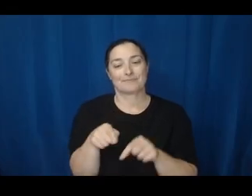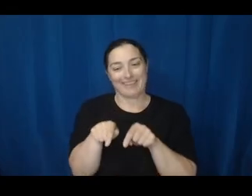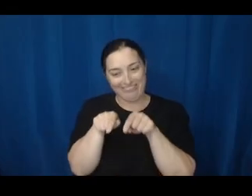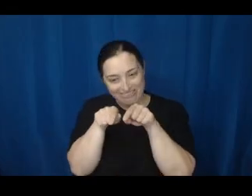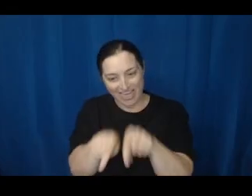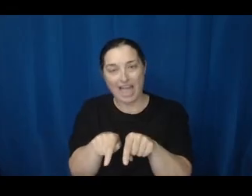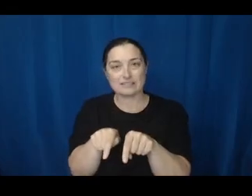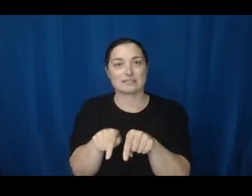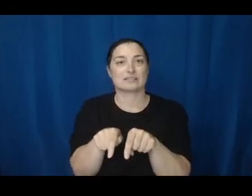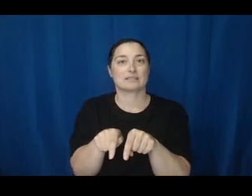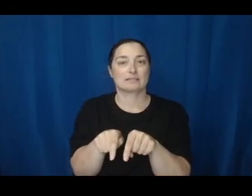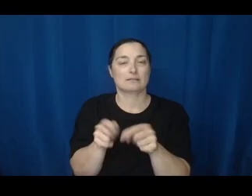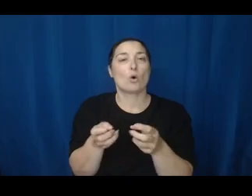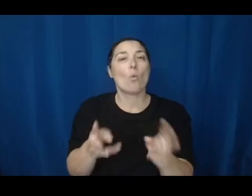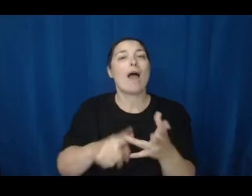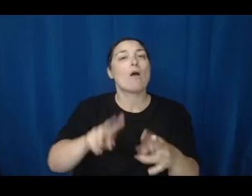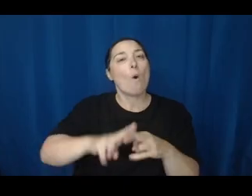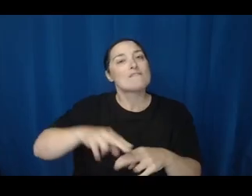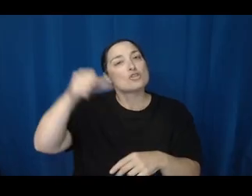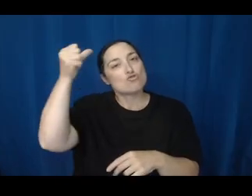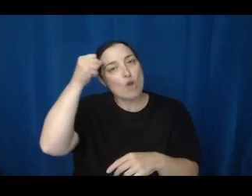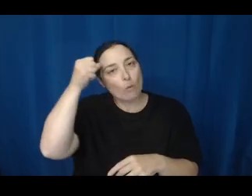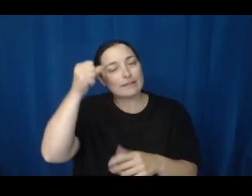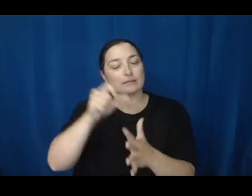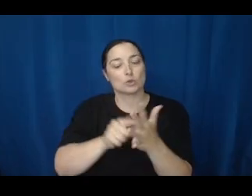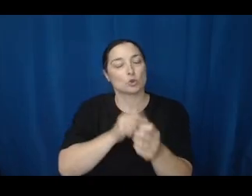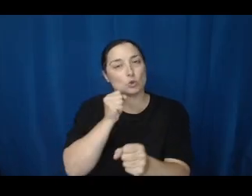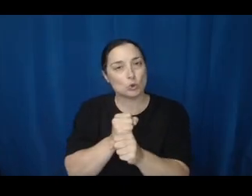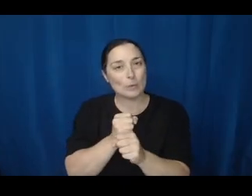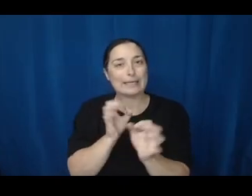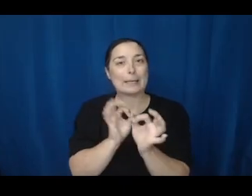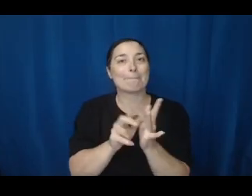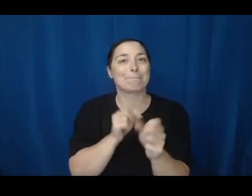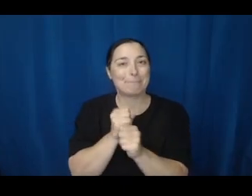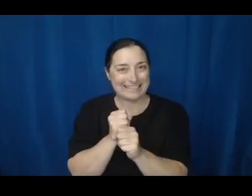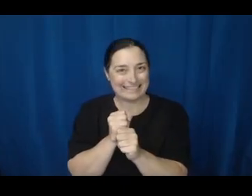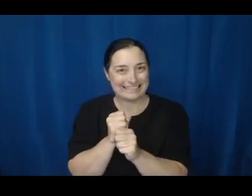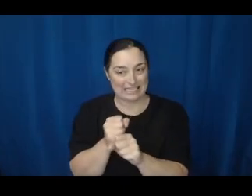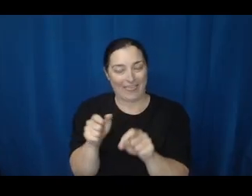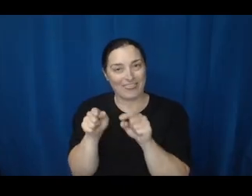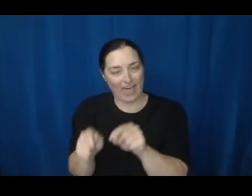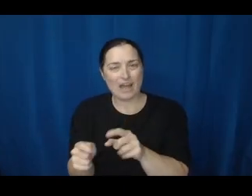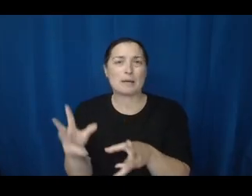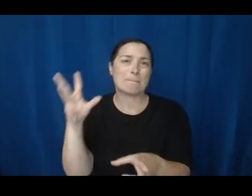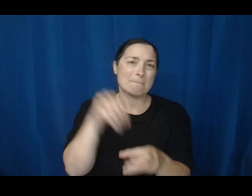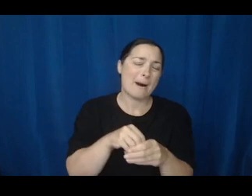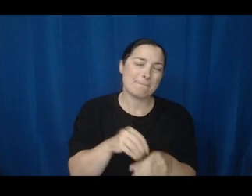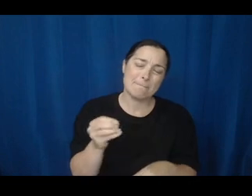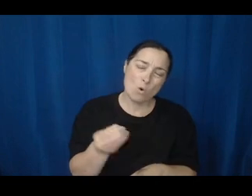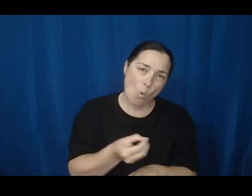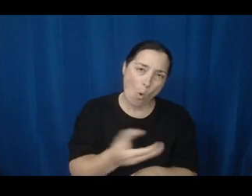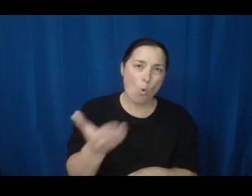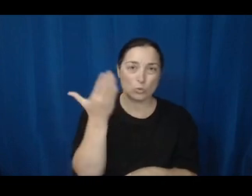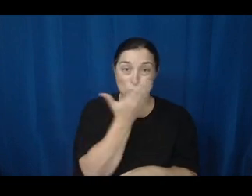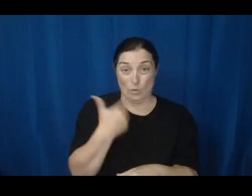knowing, doing, and being actually be a part of all schools. I'm very lucky that I get to do